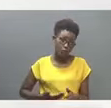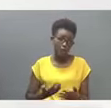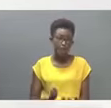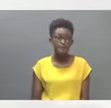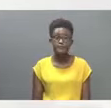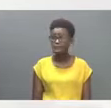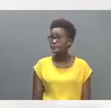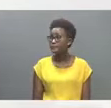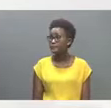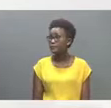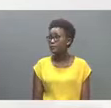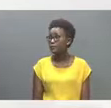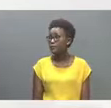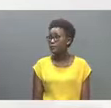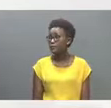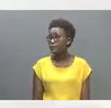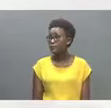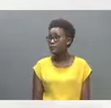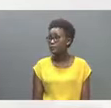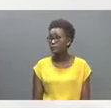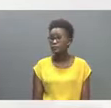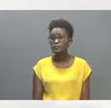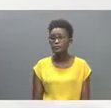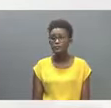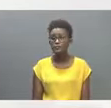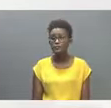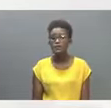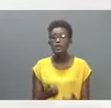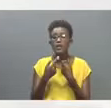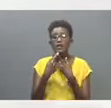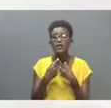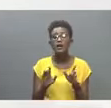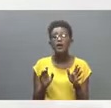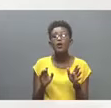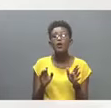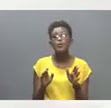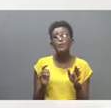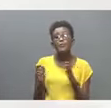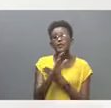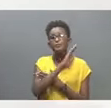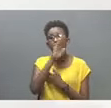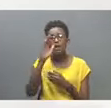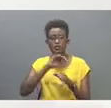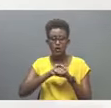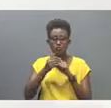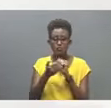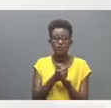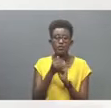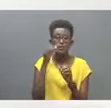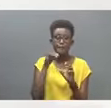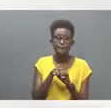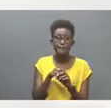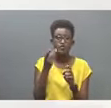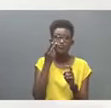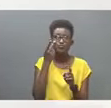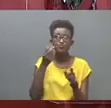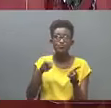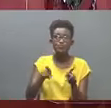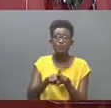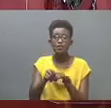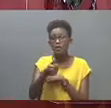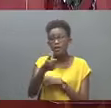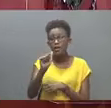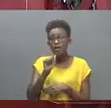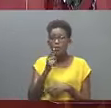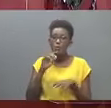y'Imana niko yamuremye umugabo n'umugore niko yabaremye. God created us with his image. Imana yaturemye mu ishusho yayo. Whether